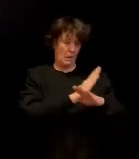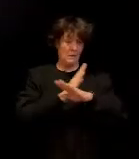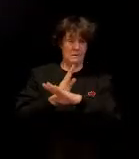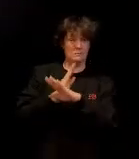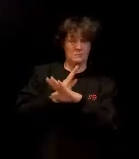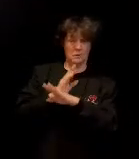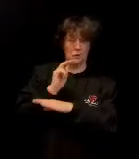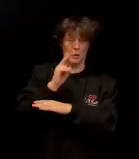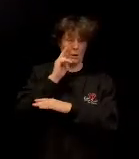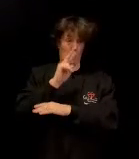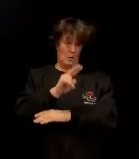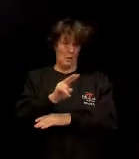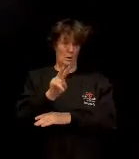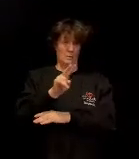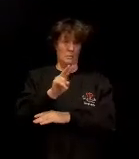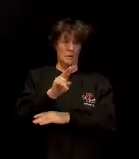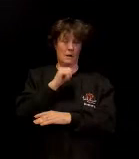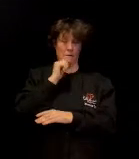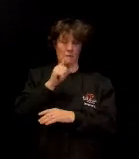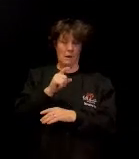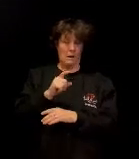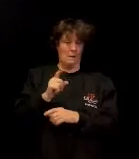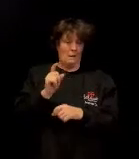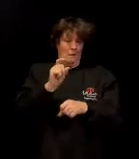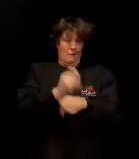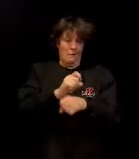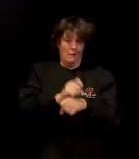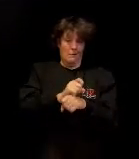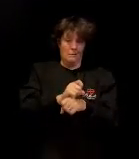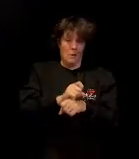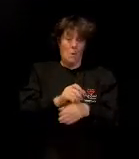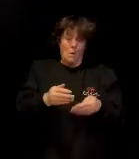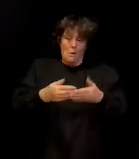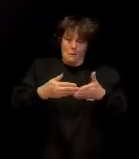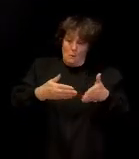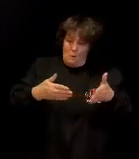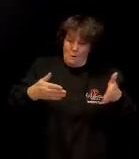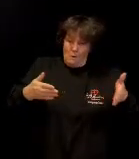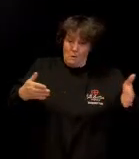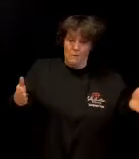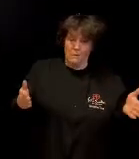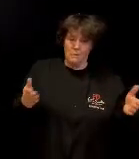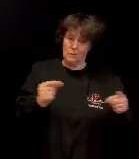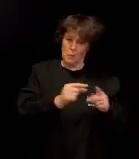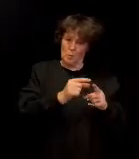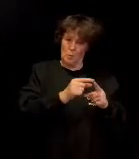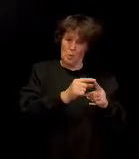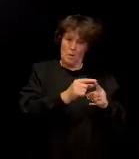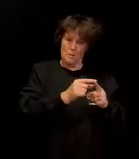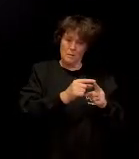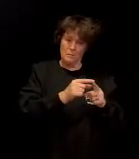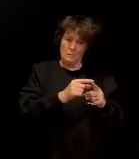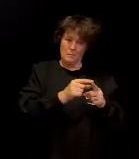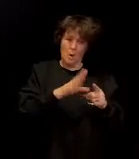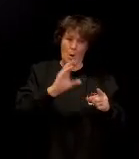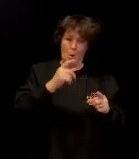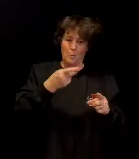so you can look at being unlocked, unbolted, unlatched, unfolded. That's what this word open